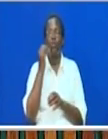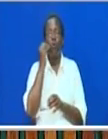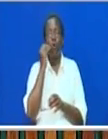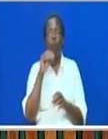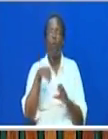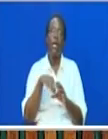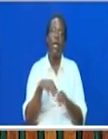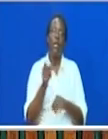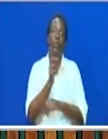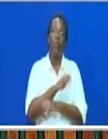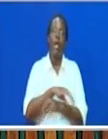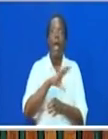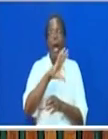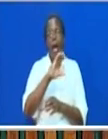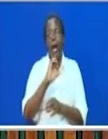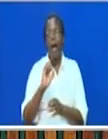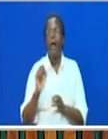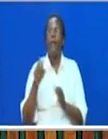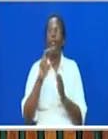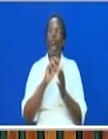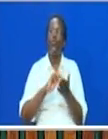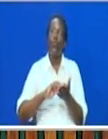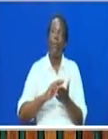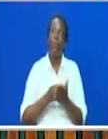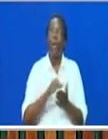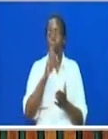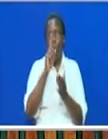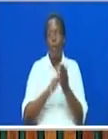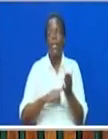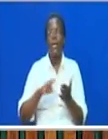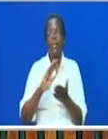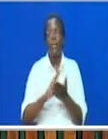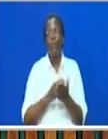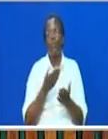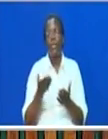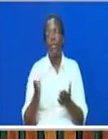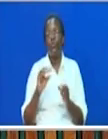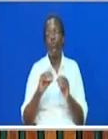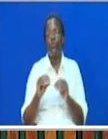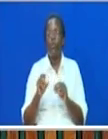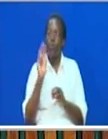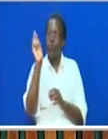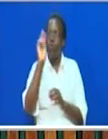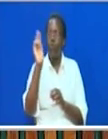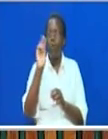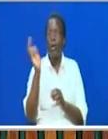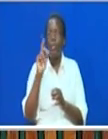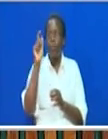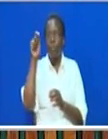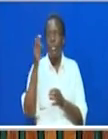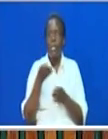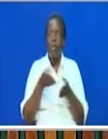school. As you revise, what are some of the things that you do? You look at the questions the way they come, the way